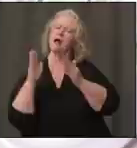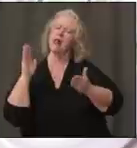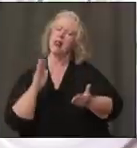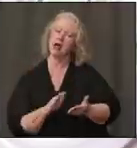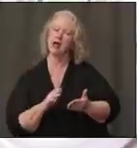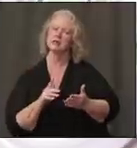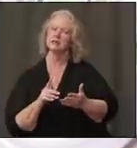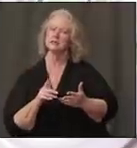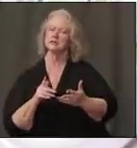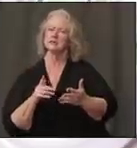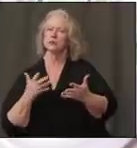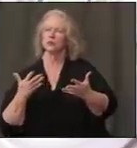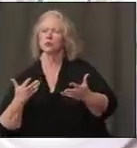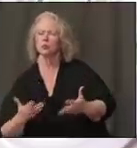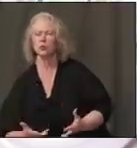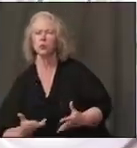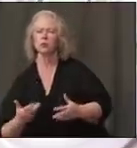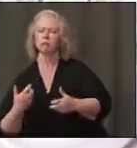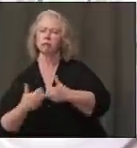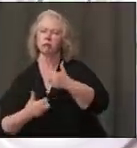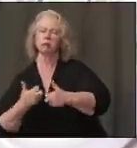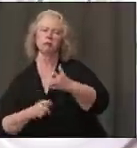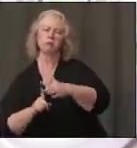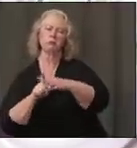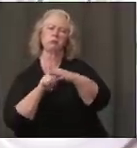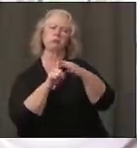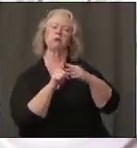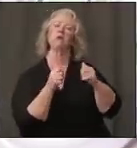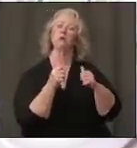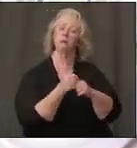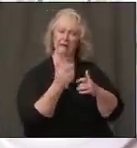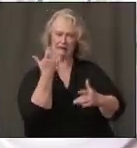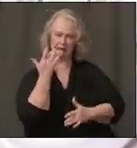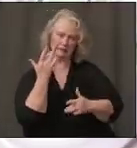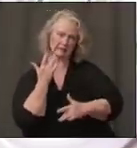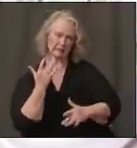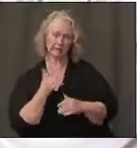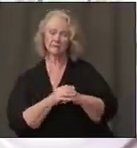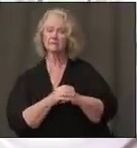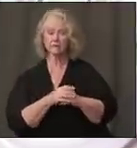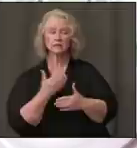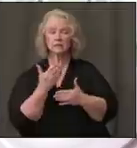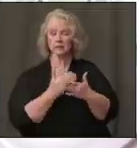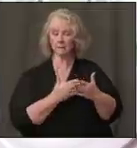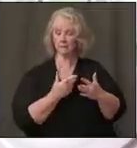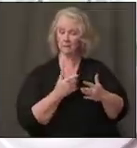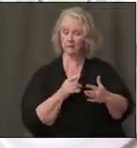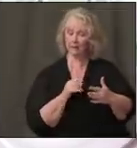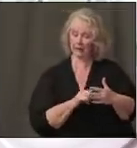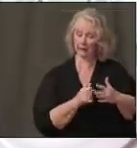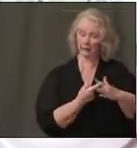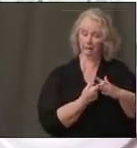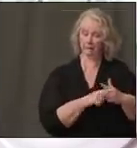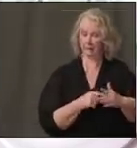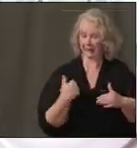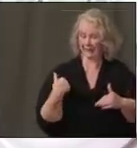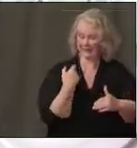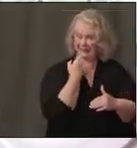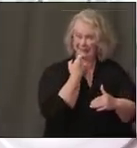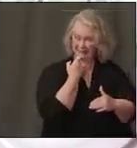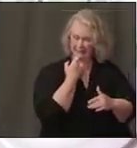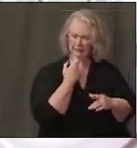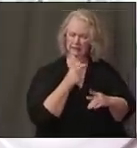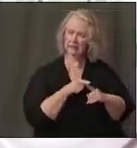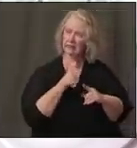And, people who got co-infected with COVID and flu, and there were quite a few in the beginning, especially when we looked at the data coming out of